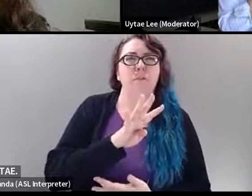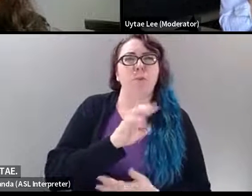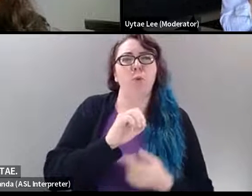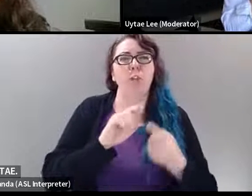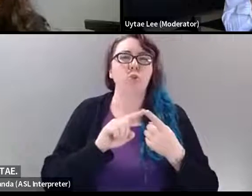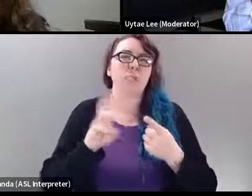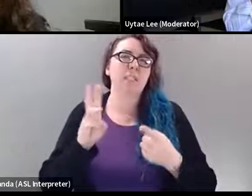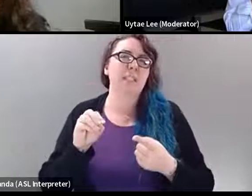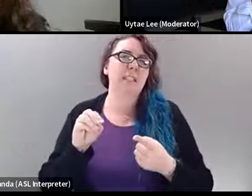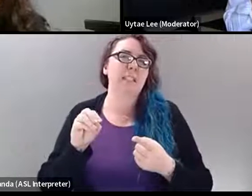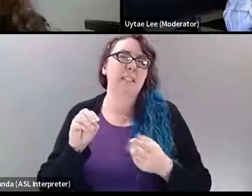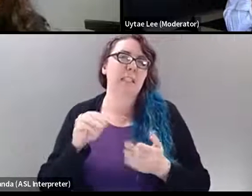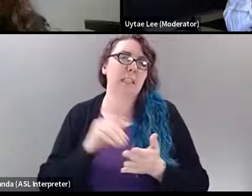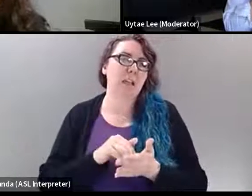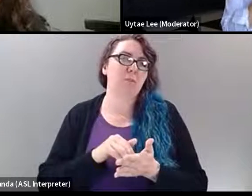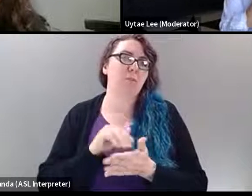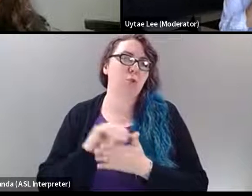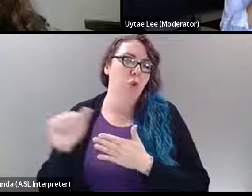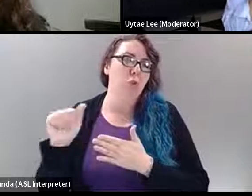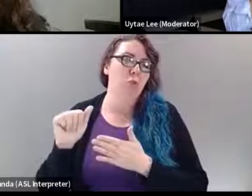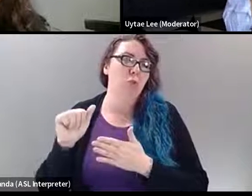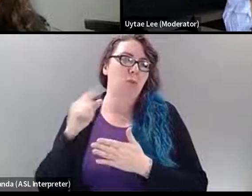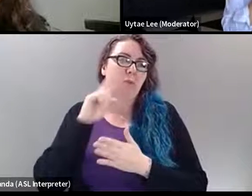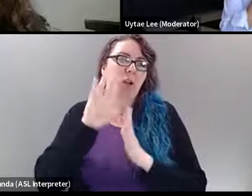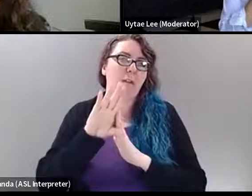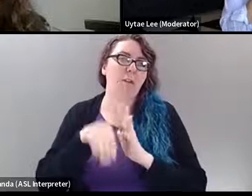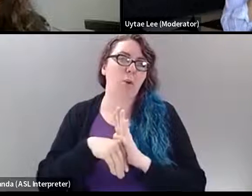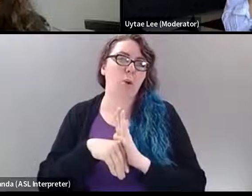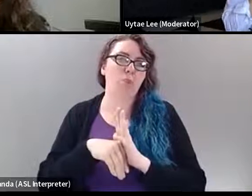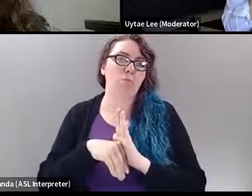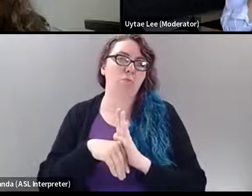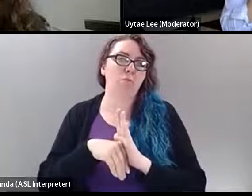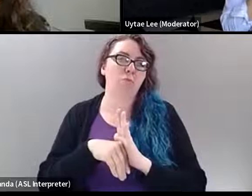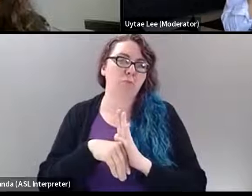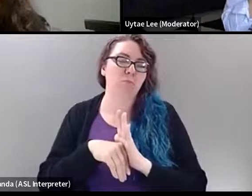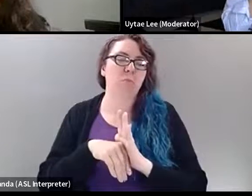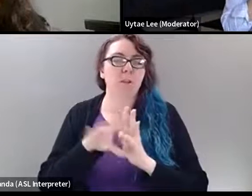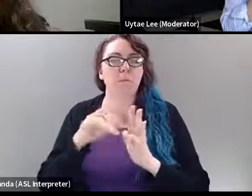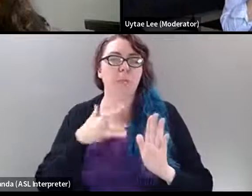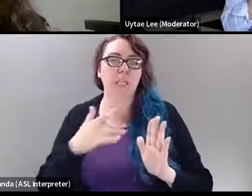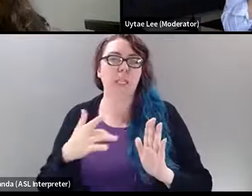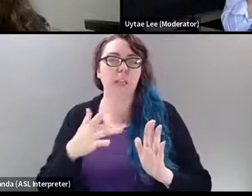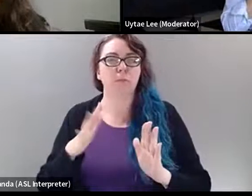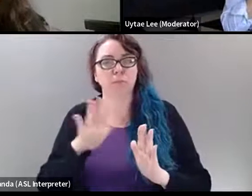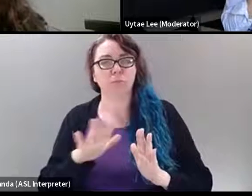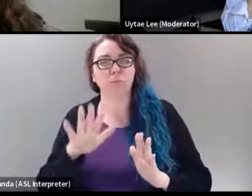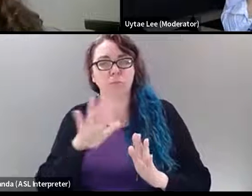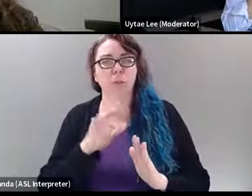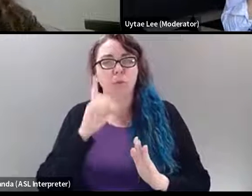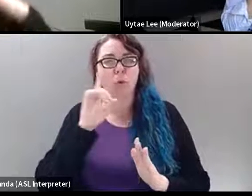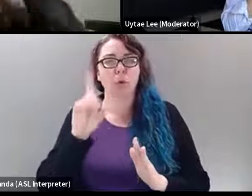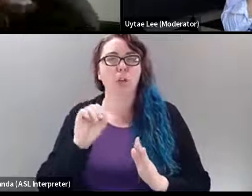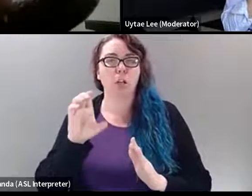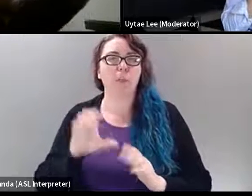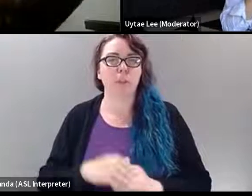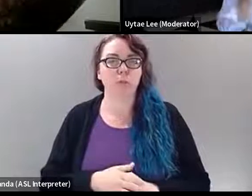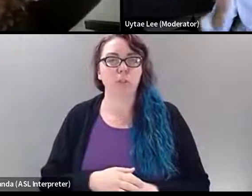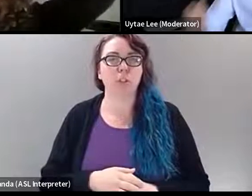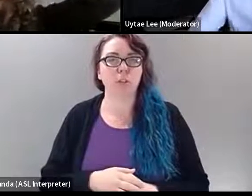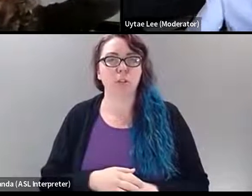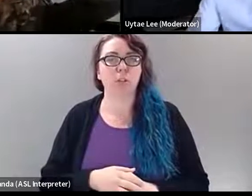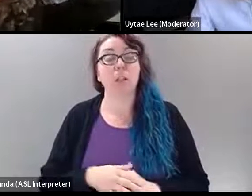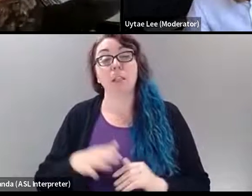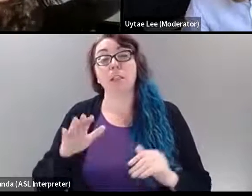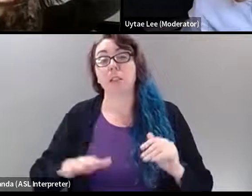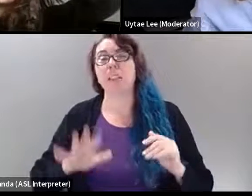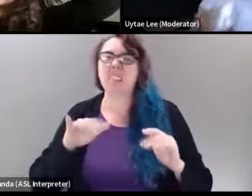$60,000 per half hour is kind of a sweet spot for us. For doc, I know it's low. We can go much